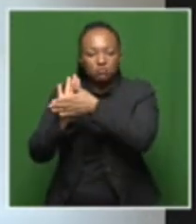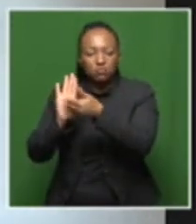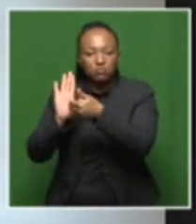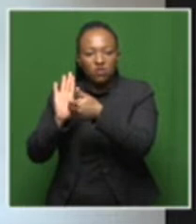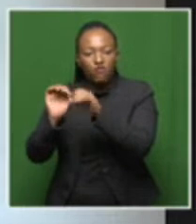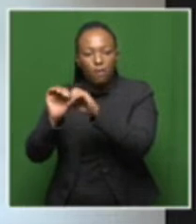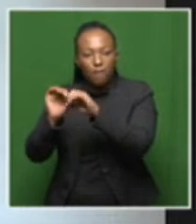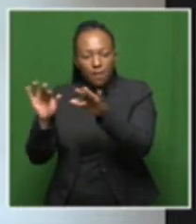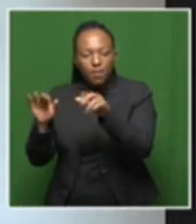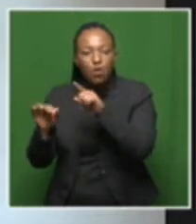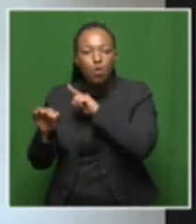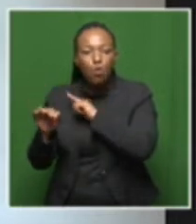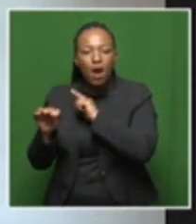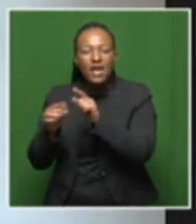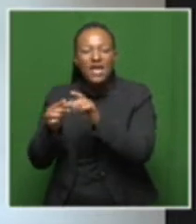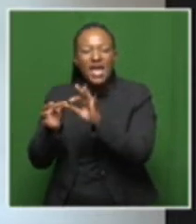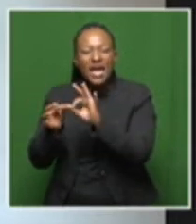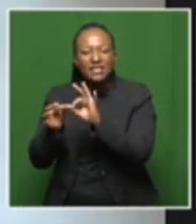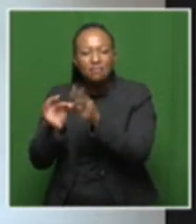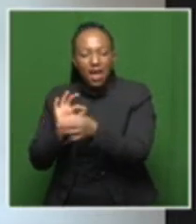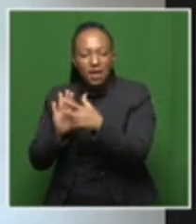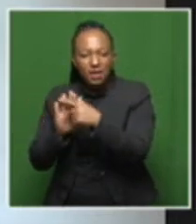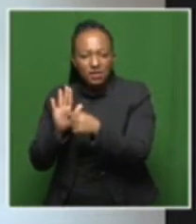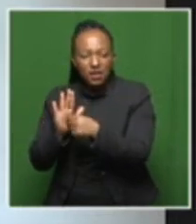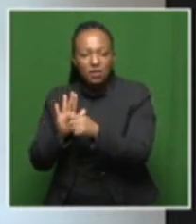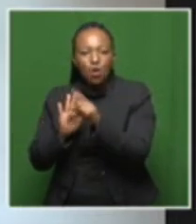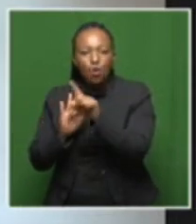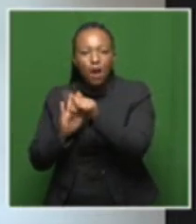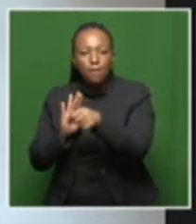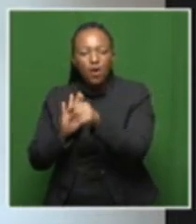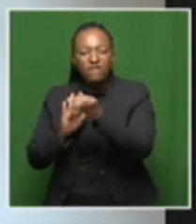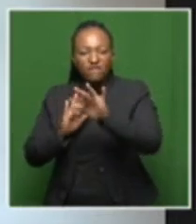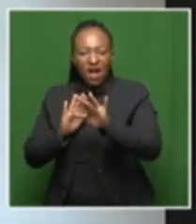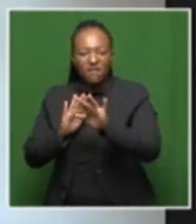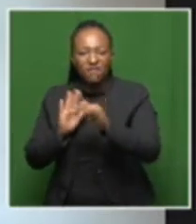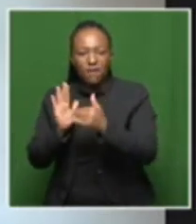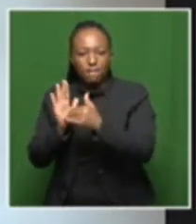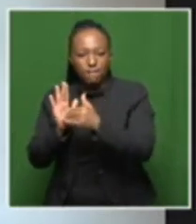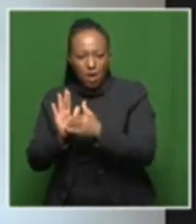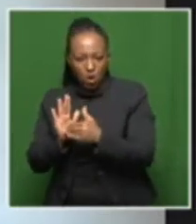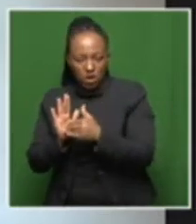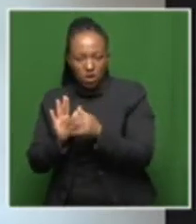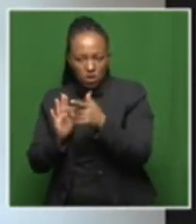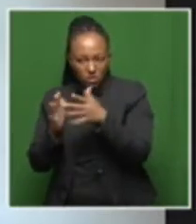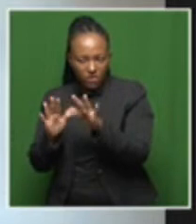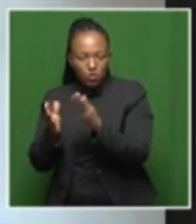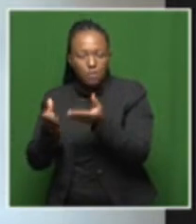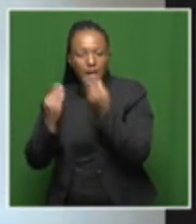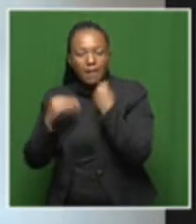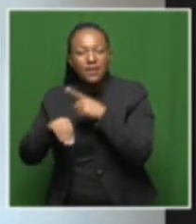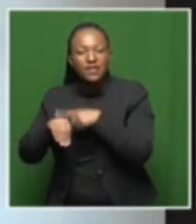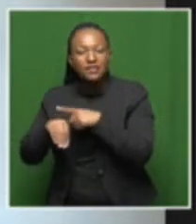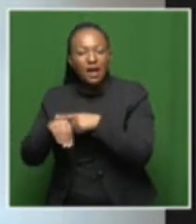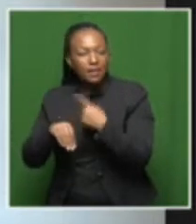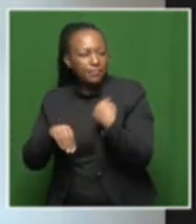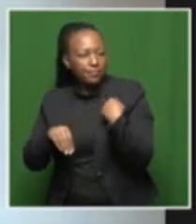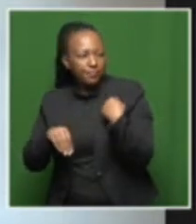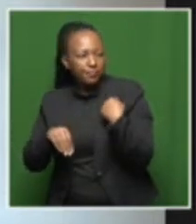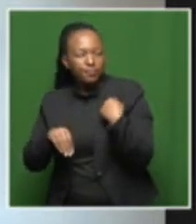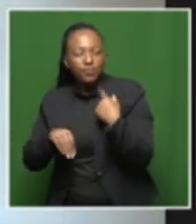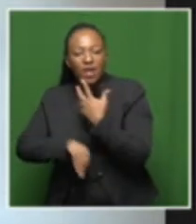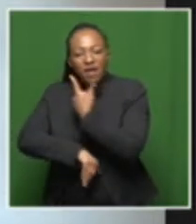short expiry date vaccine, the 1.5 million doses that we got when the vaccine was released